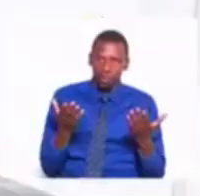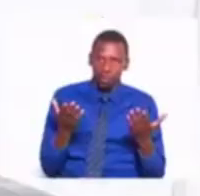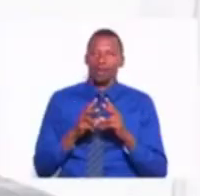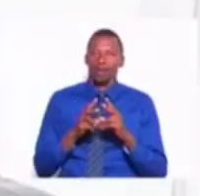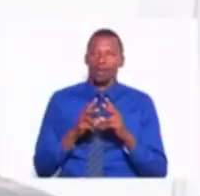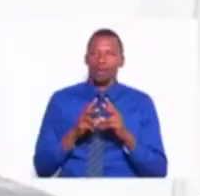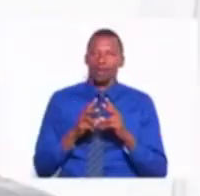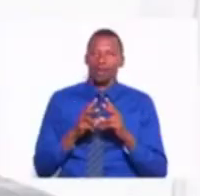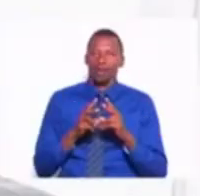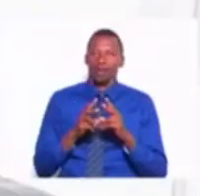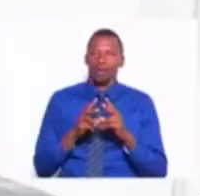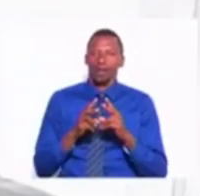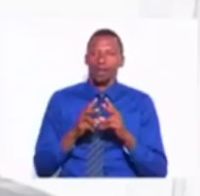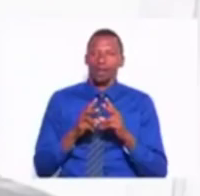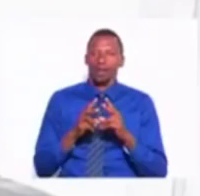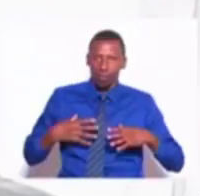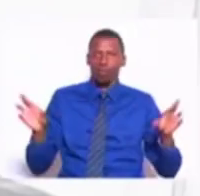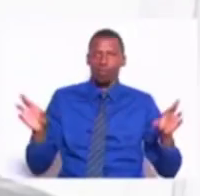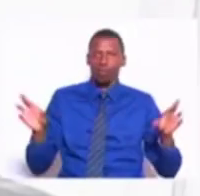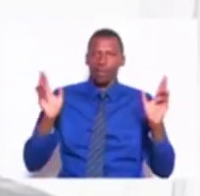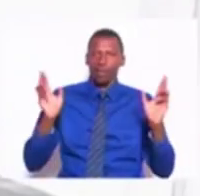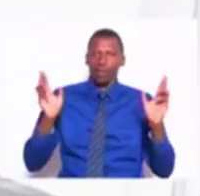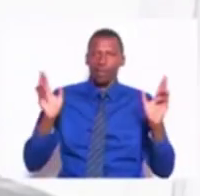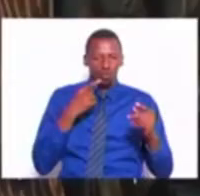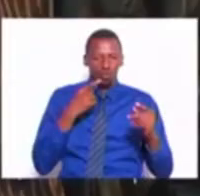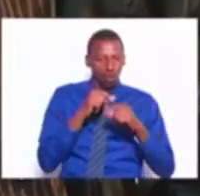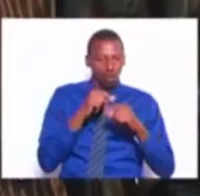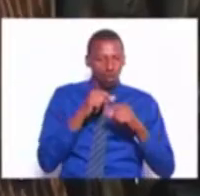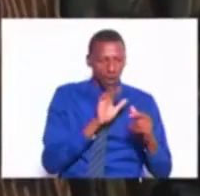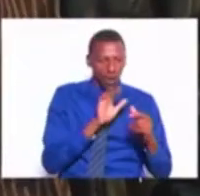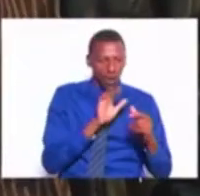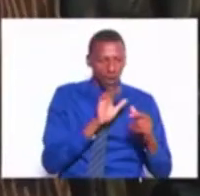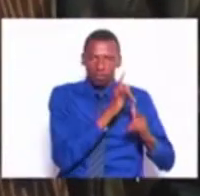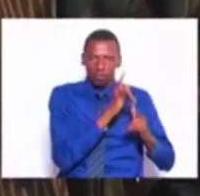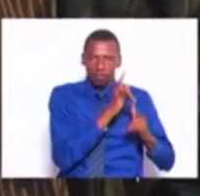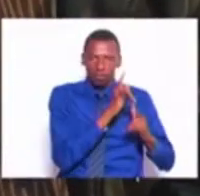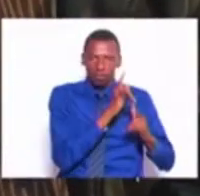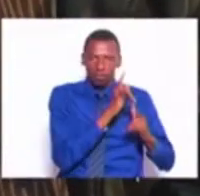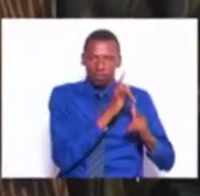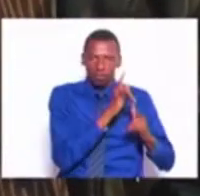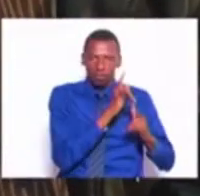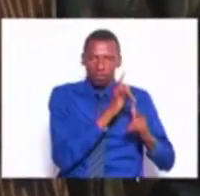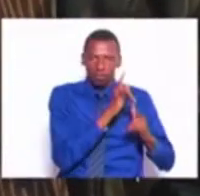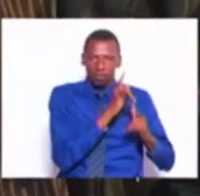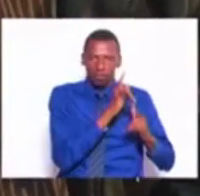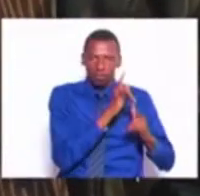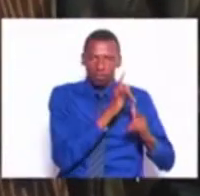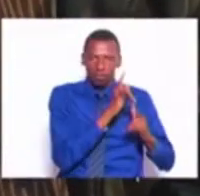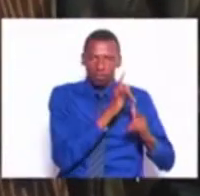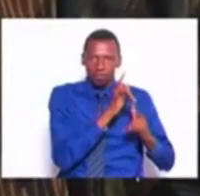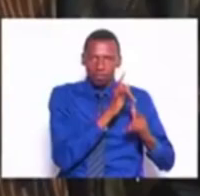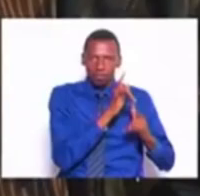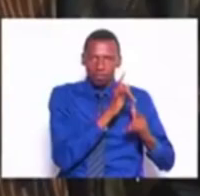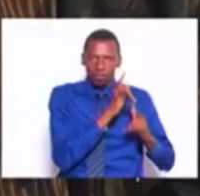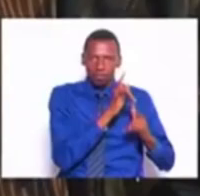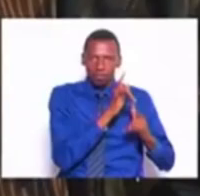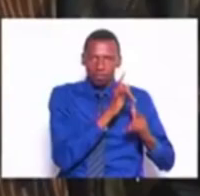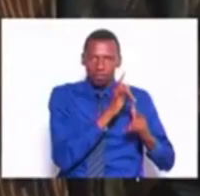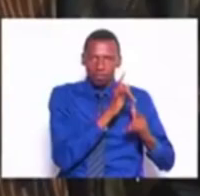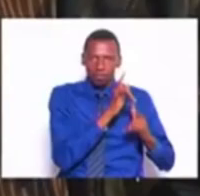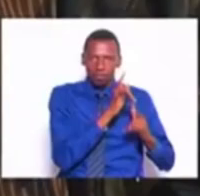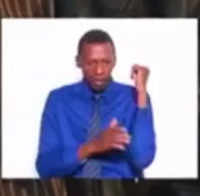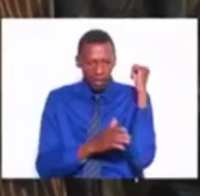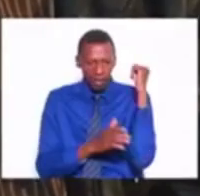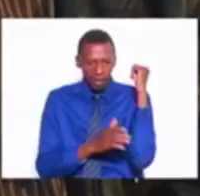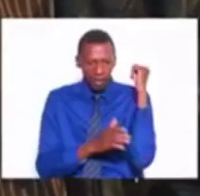Very few people are ready to talk about their past relationships. And most of them will only talk the bad side of their partners, but